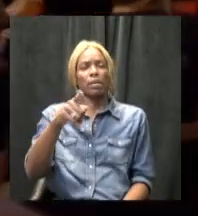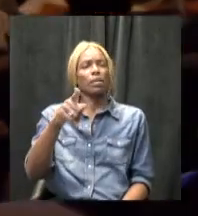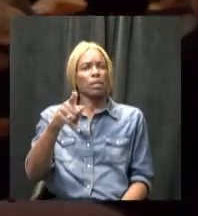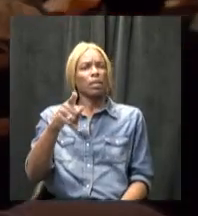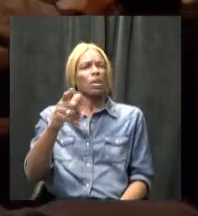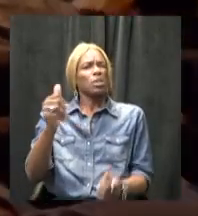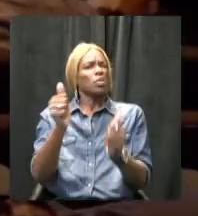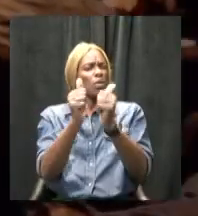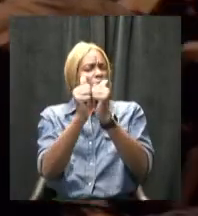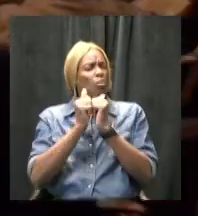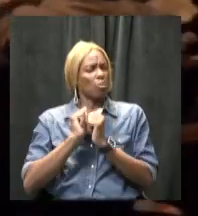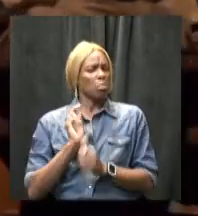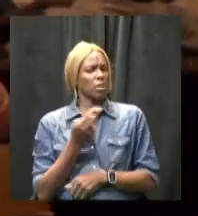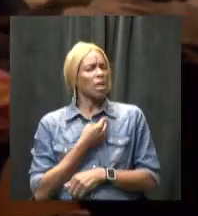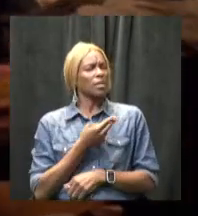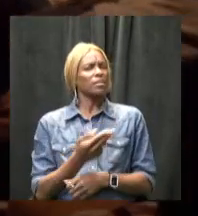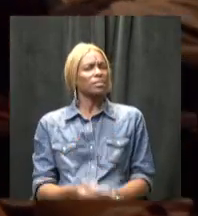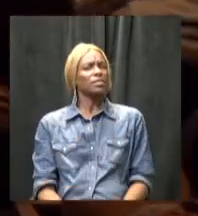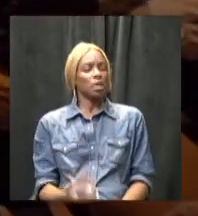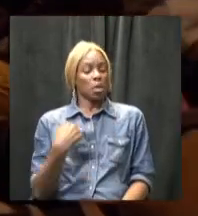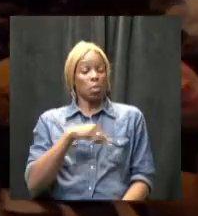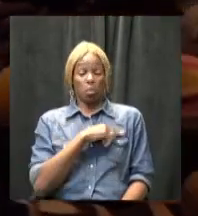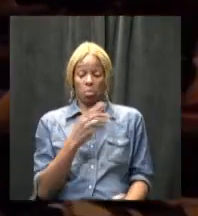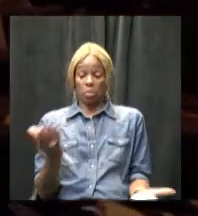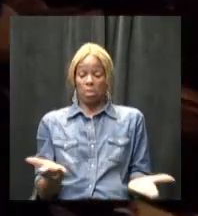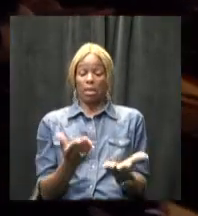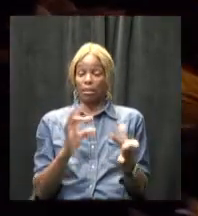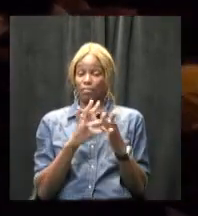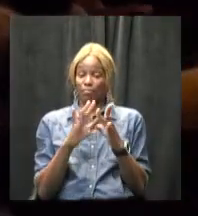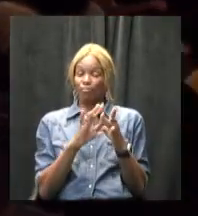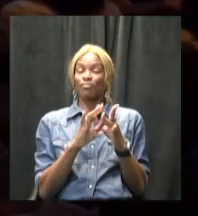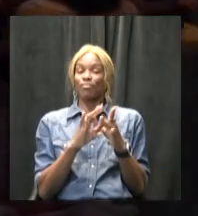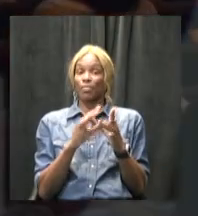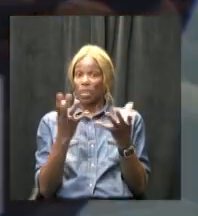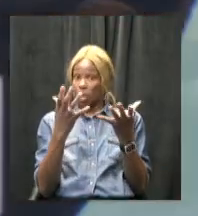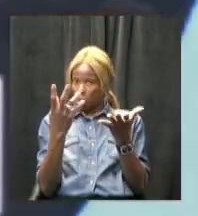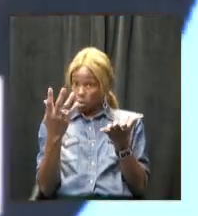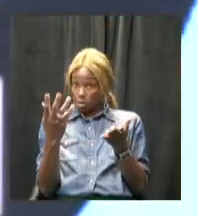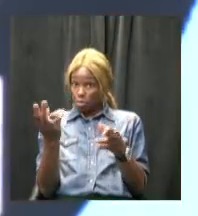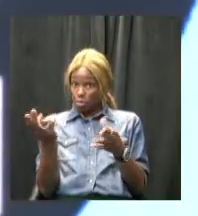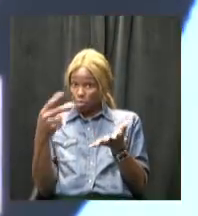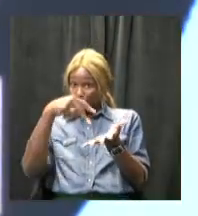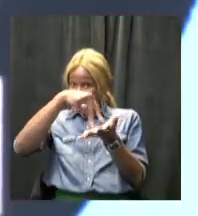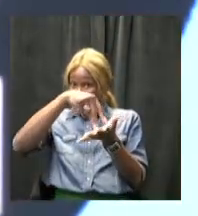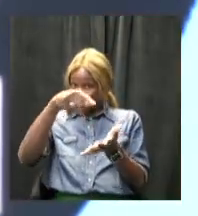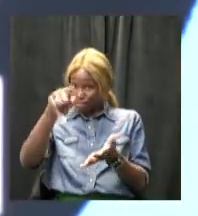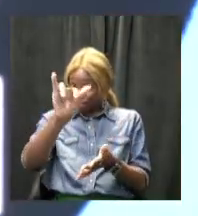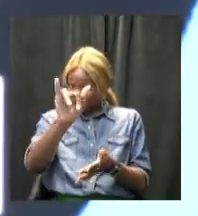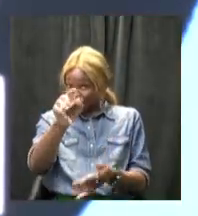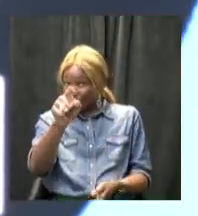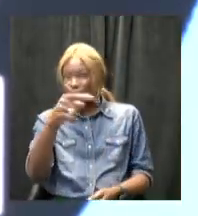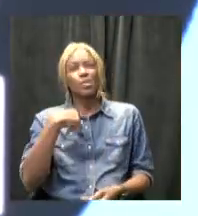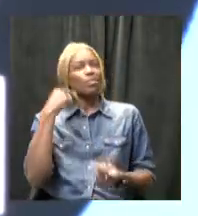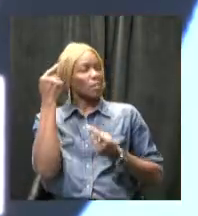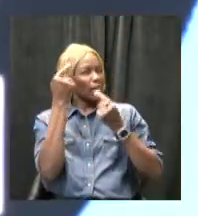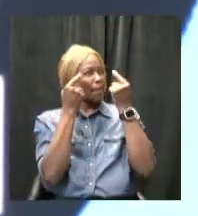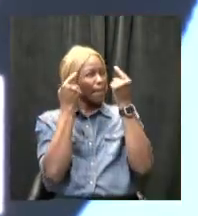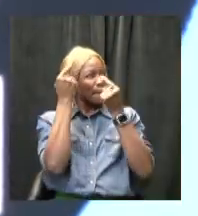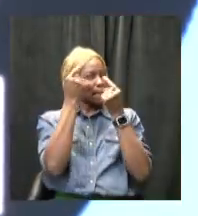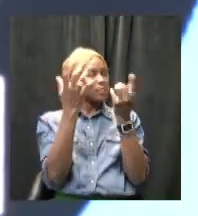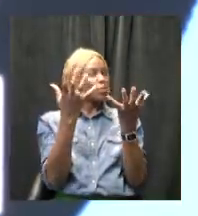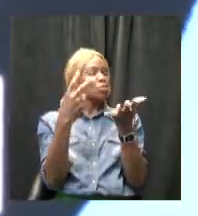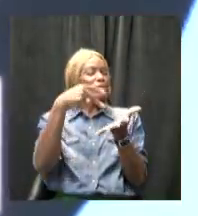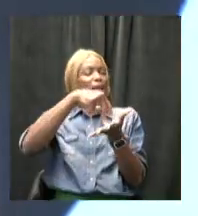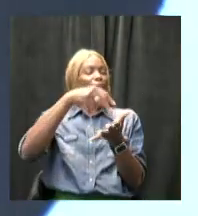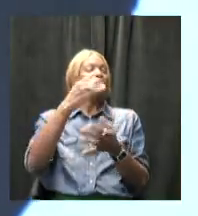You're with us. You all the way with us. Listen, we in this thing. Y'all want to stand too? The people that just close, you thinking about it? You think y'all want to stand